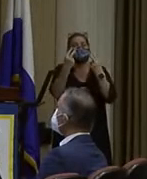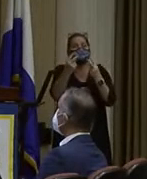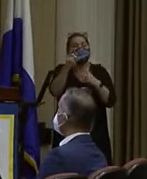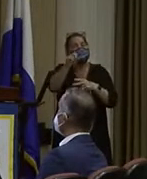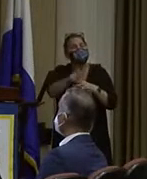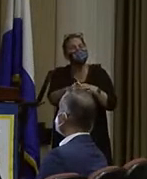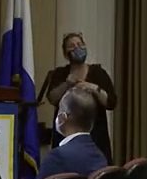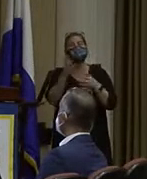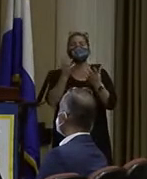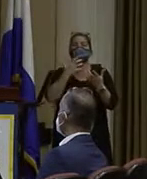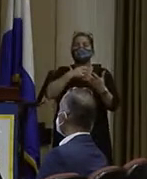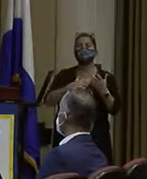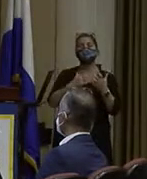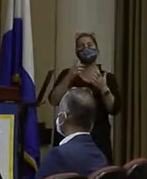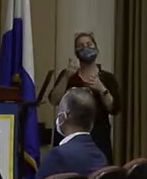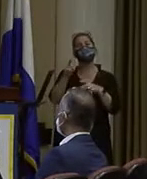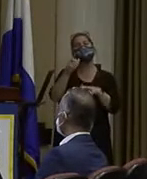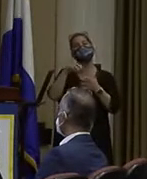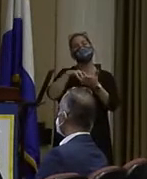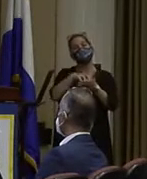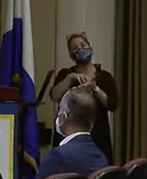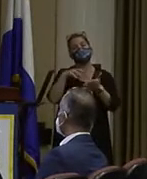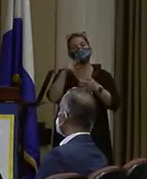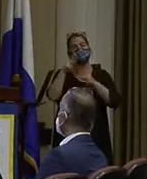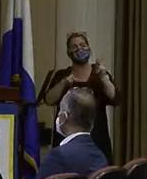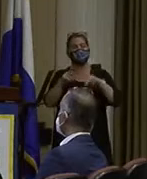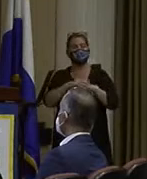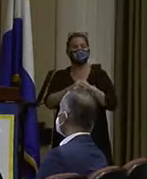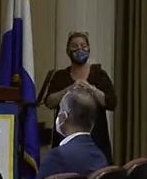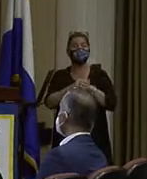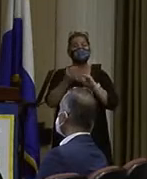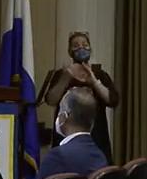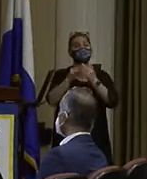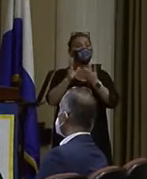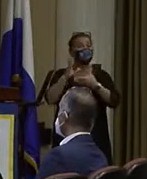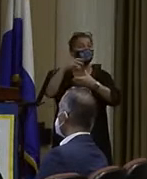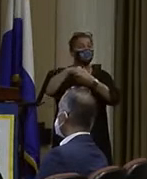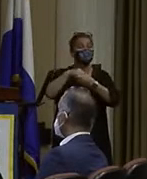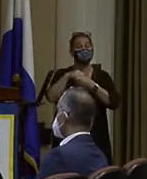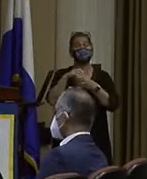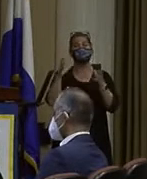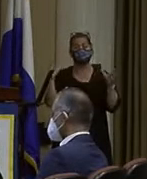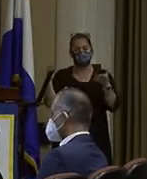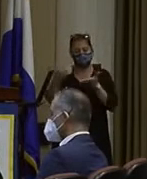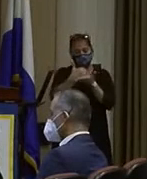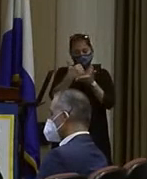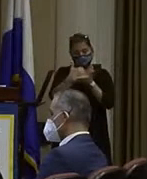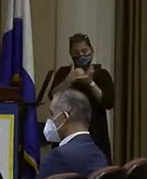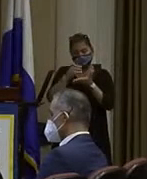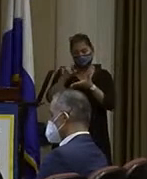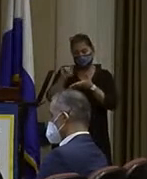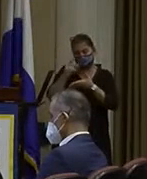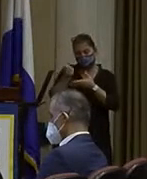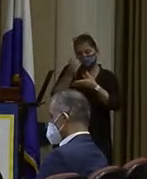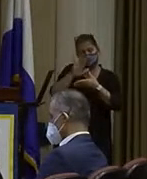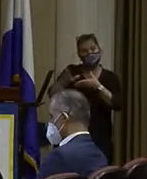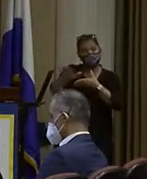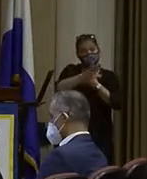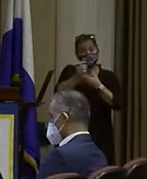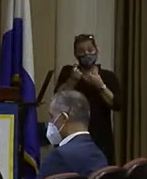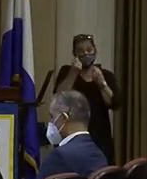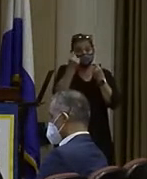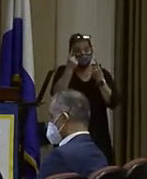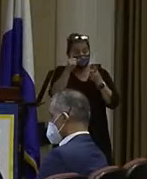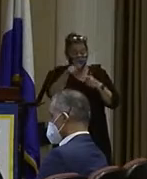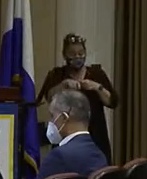wishes of vulnerable or overlooked populations. Community practices include disaggregating data to understand the needs of low-income